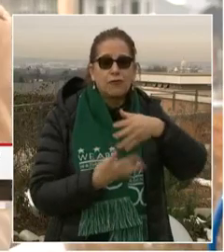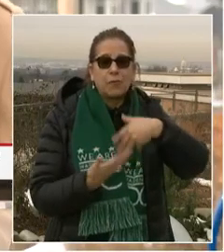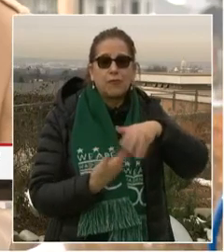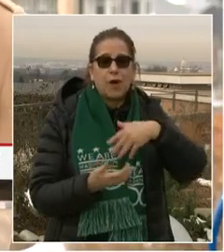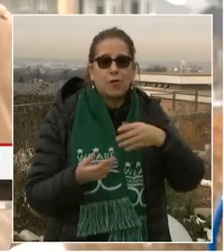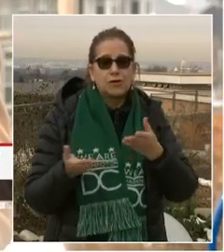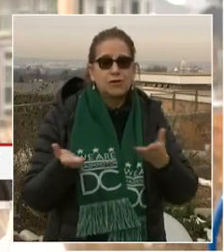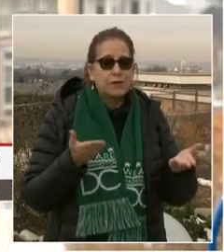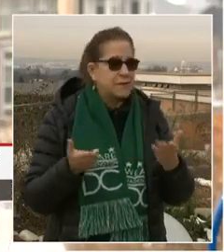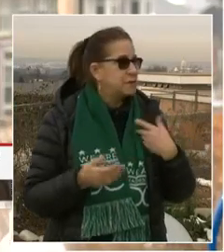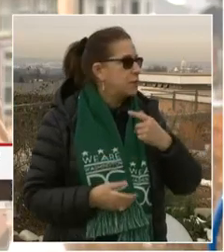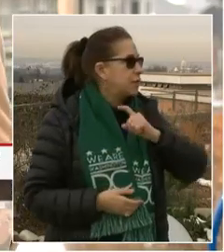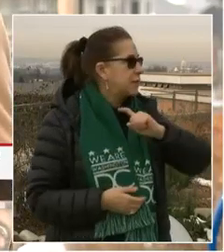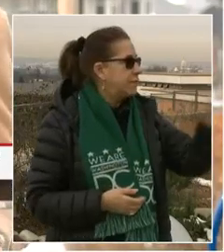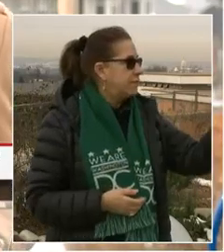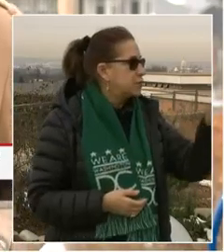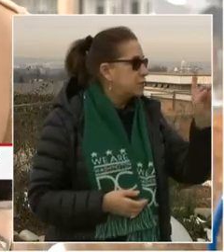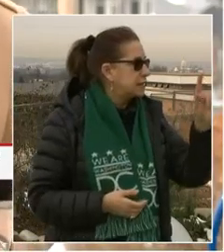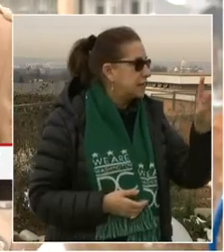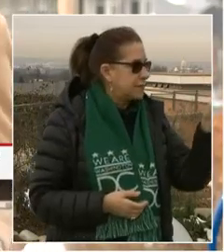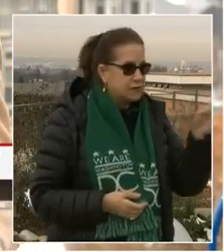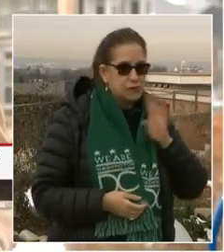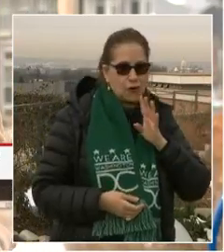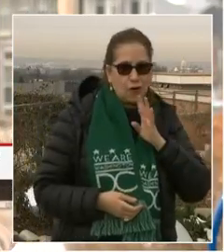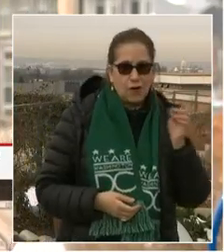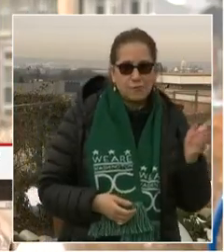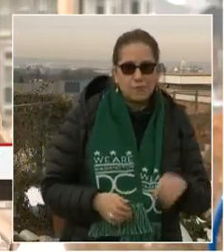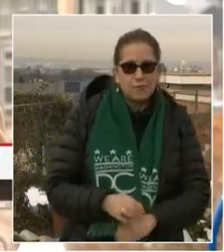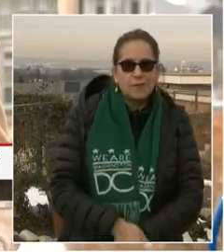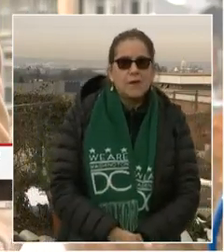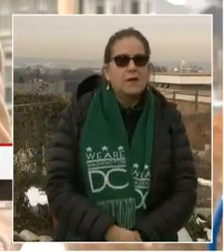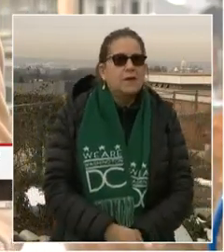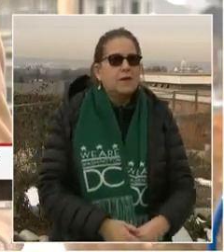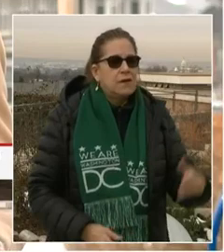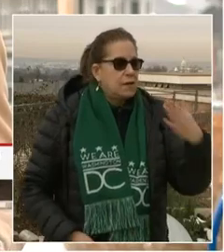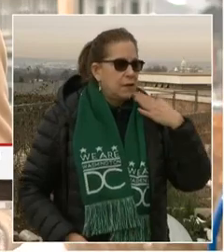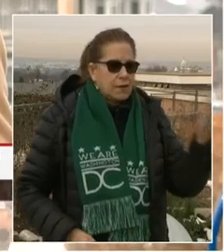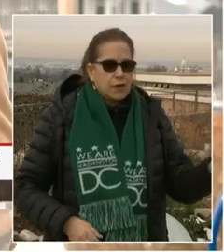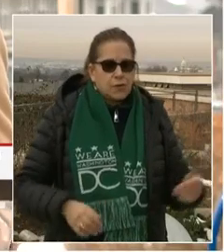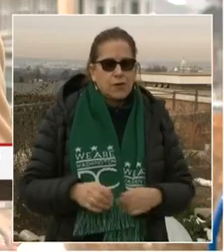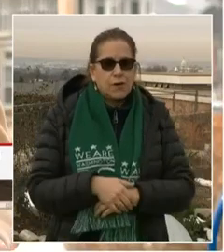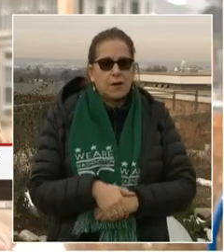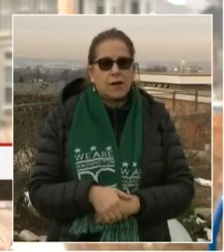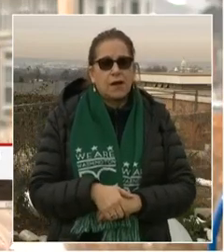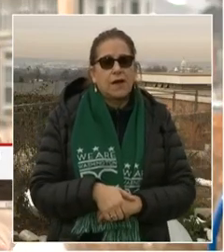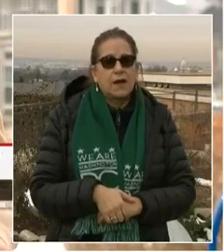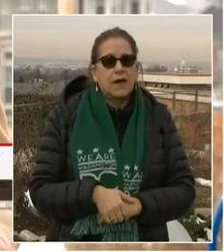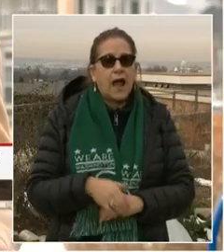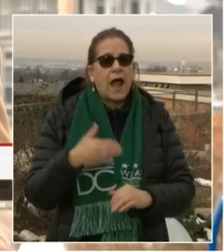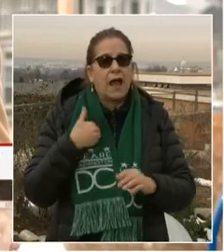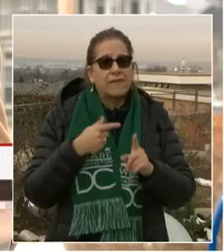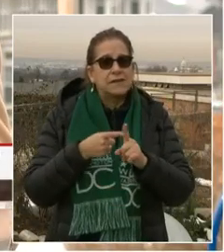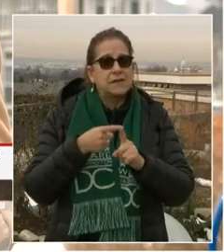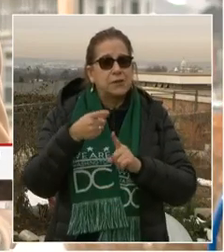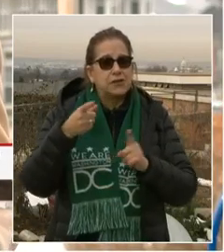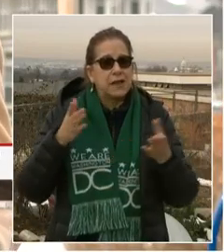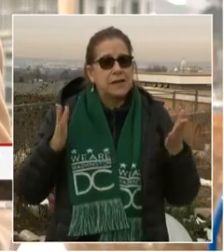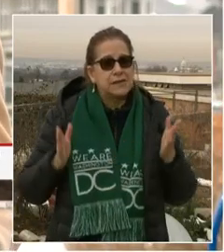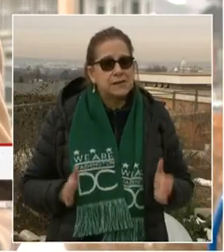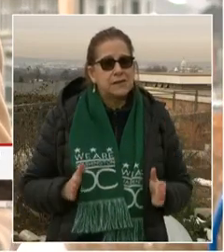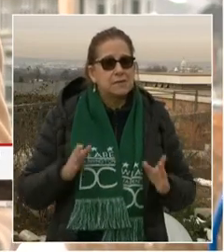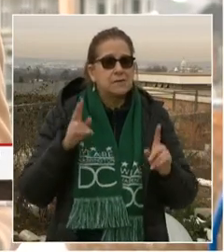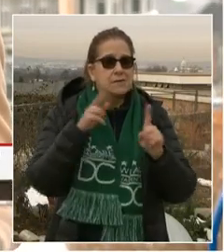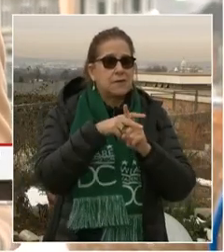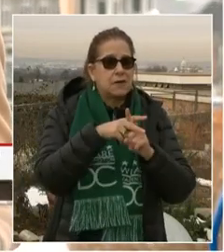Thank you, Mayor. Thank you for that question. First, I'll note that it will be a dedicated family engagement specialist that will be assigned to work with the mothers participating in